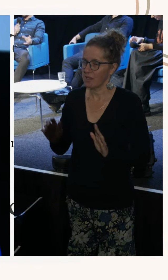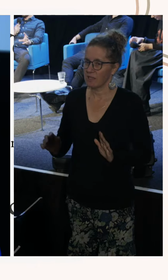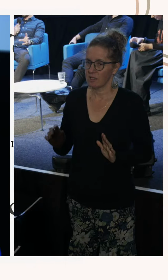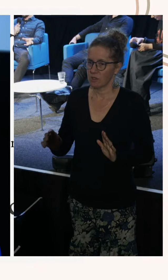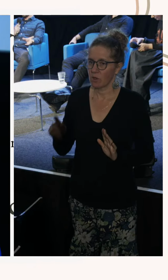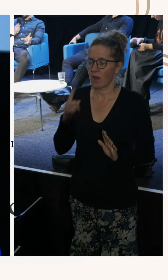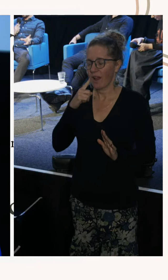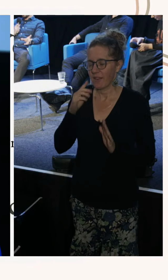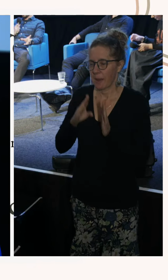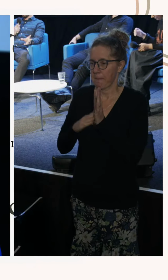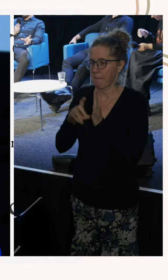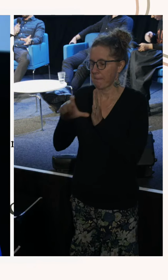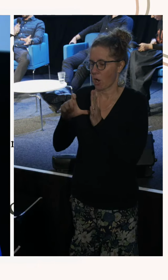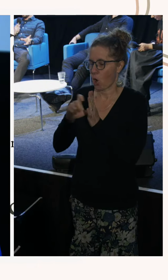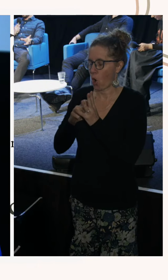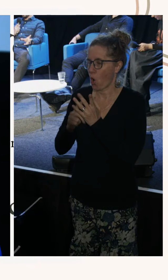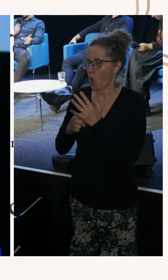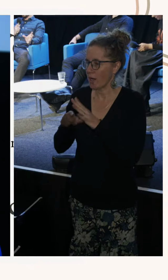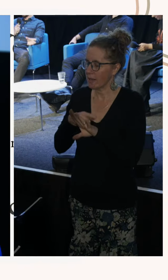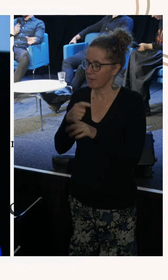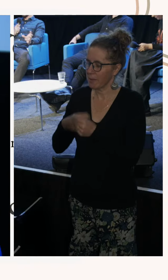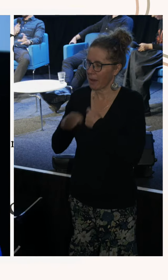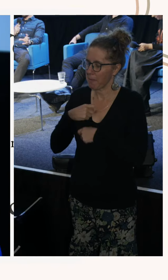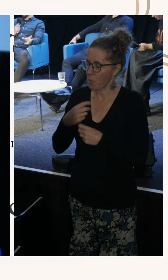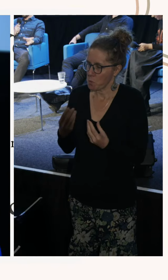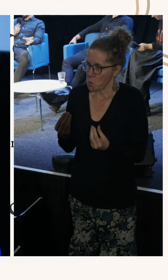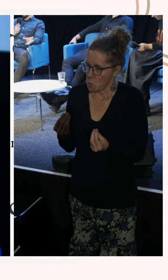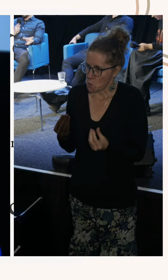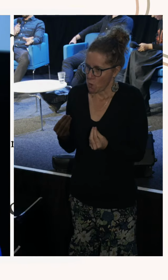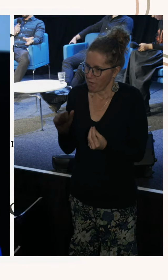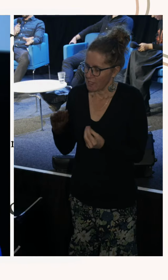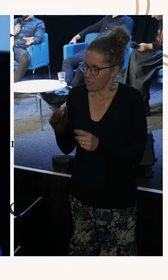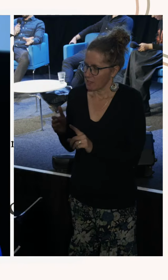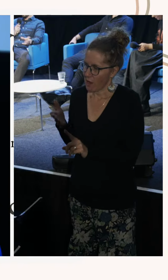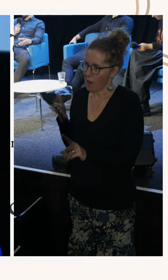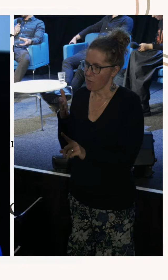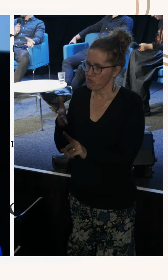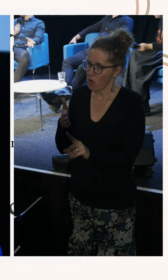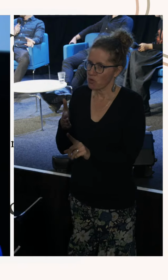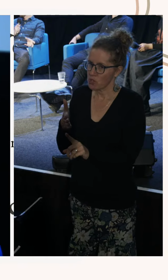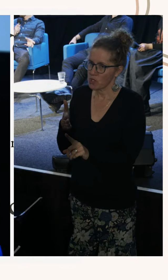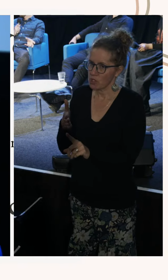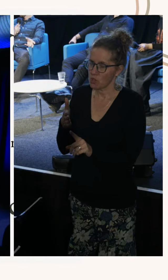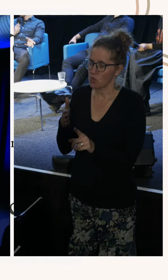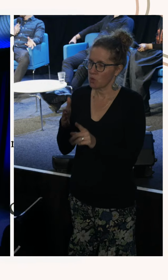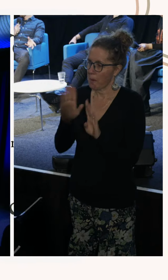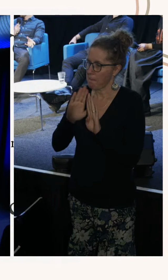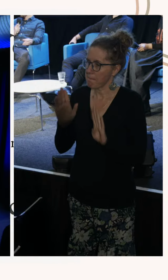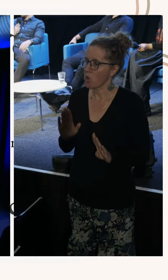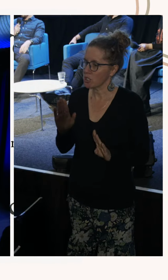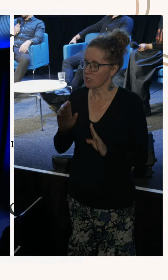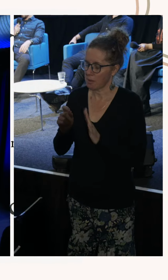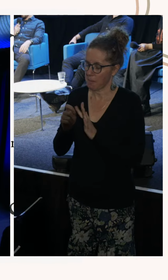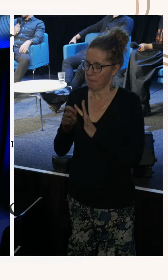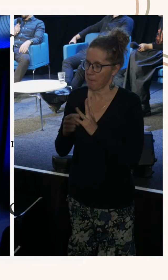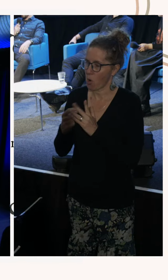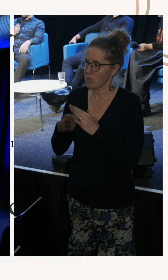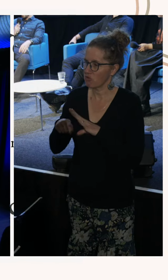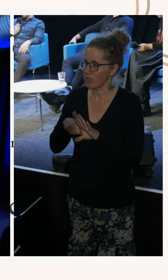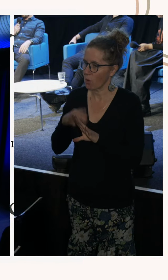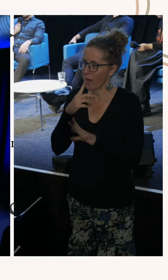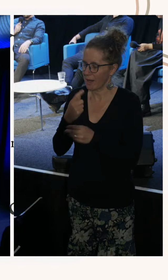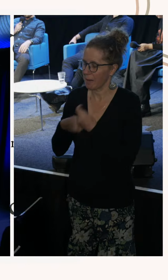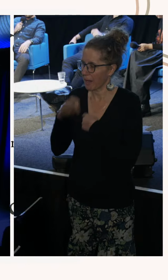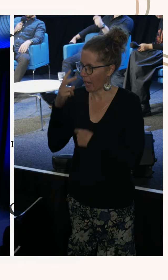Macaulay softened in his approach to modernist poetry as he got